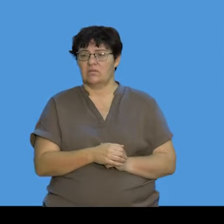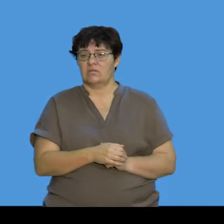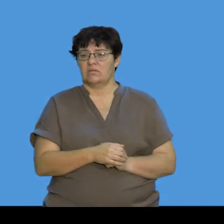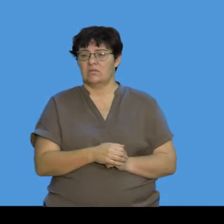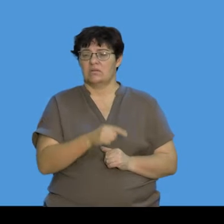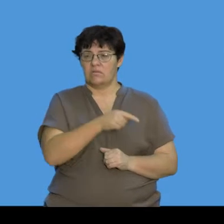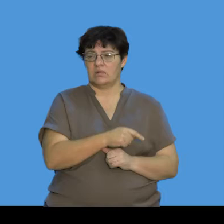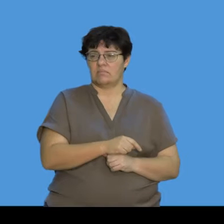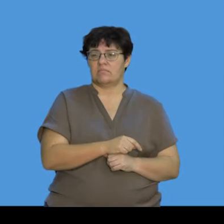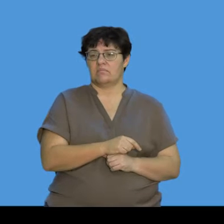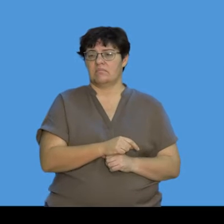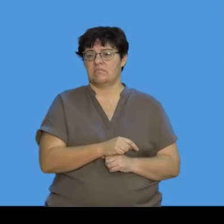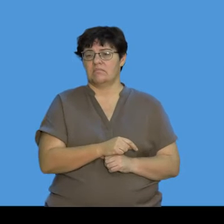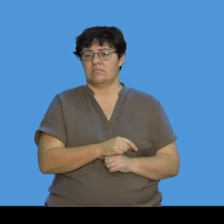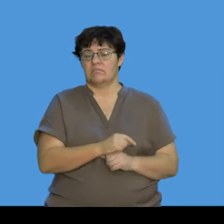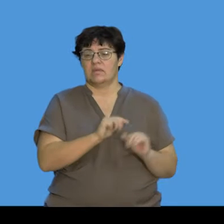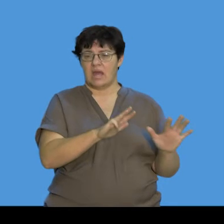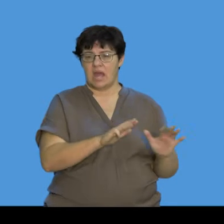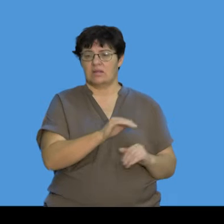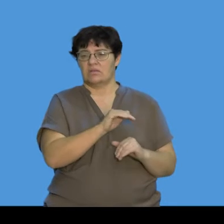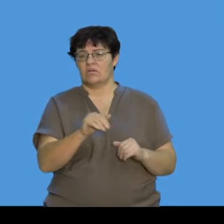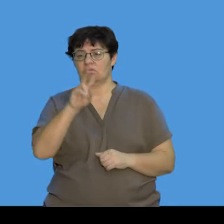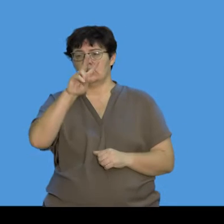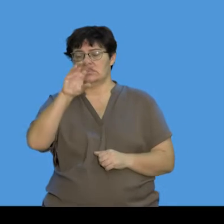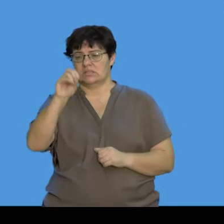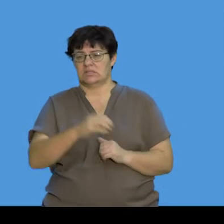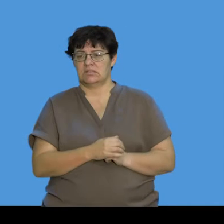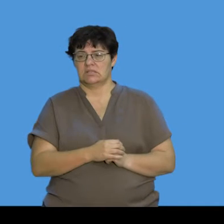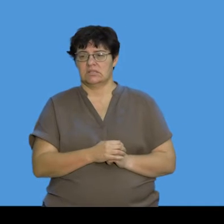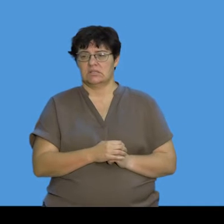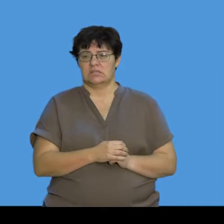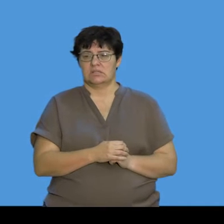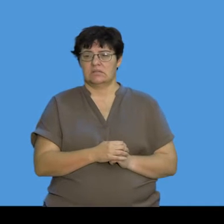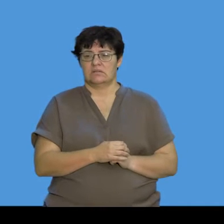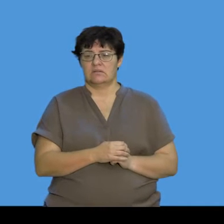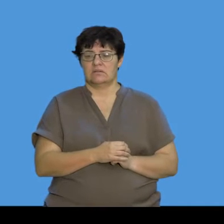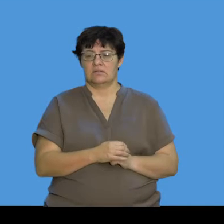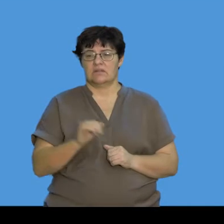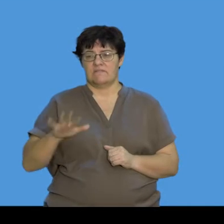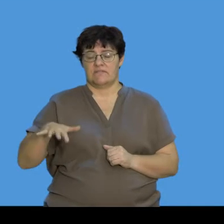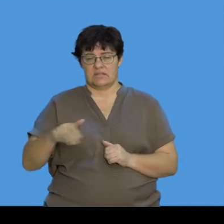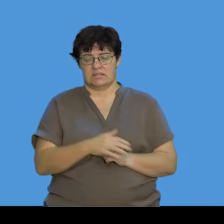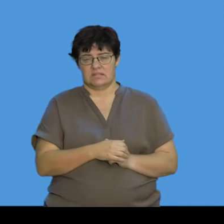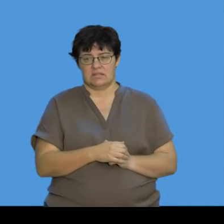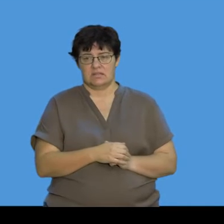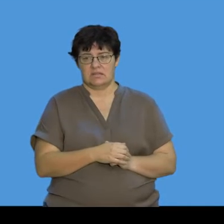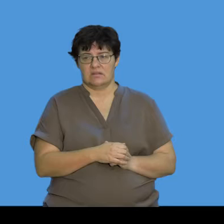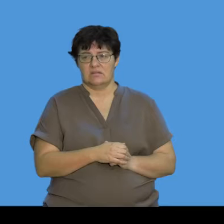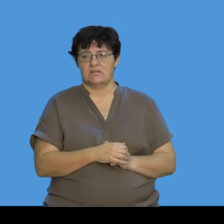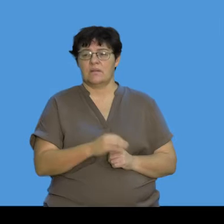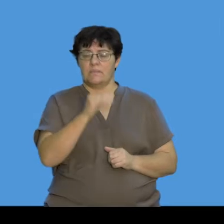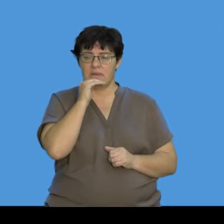this will be 9, and this is equals to 20 over, my PQ is 15. And this